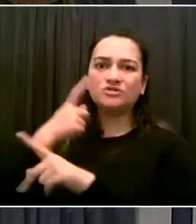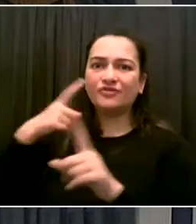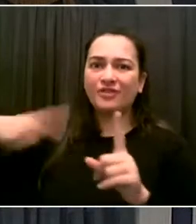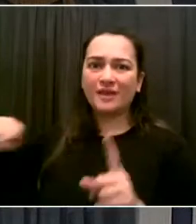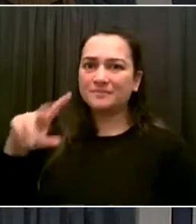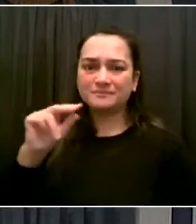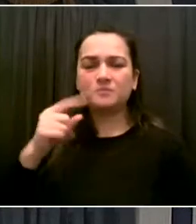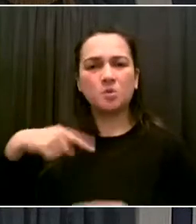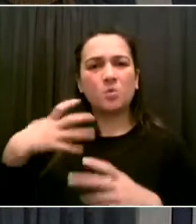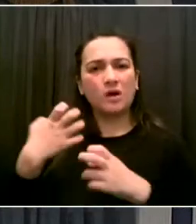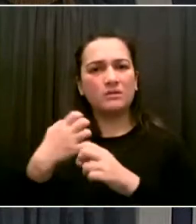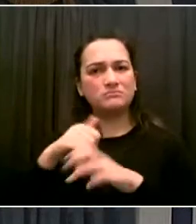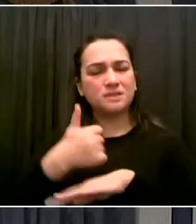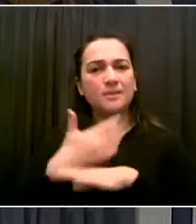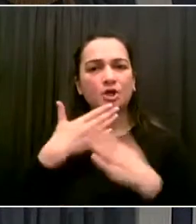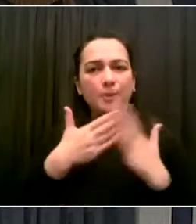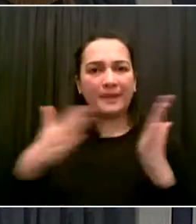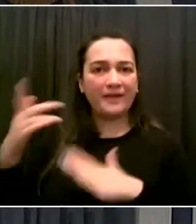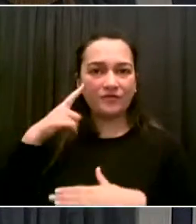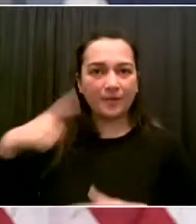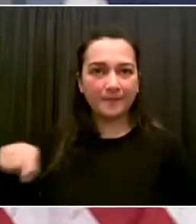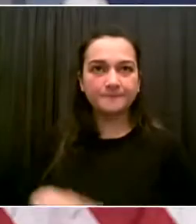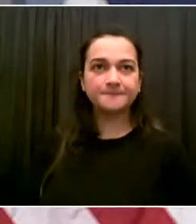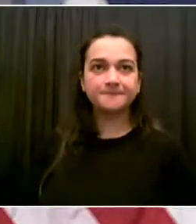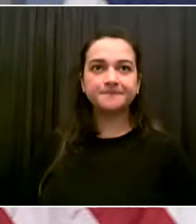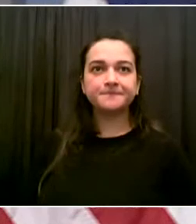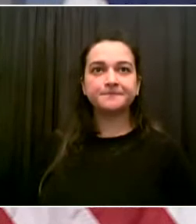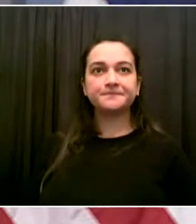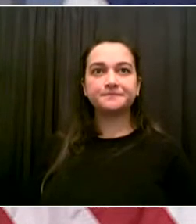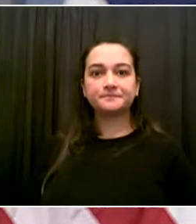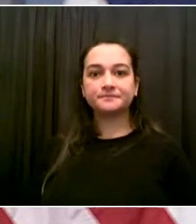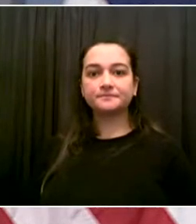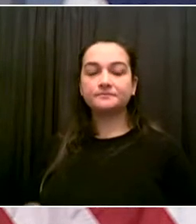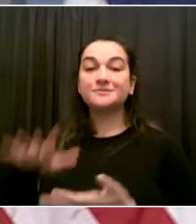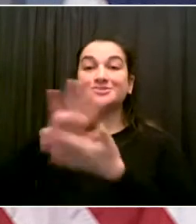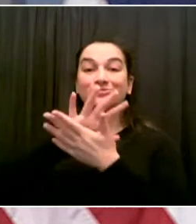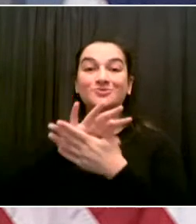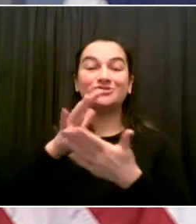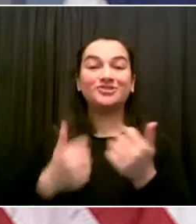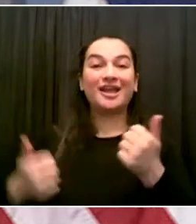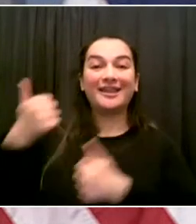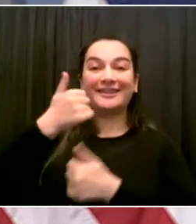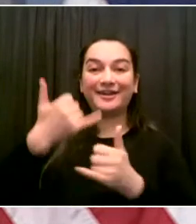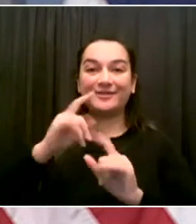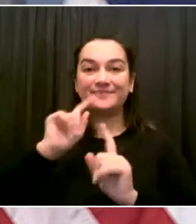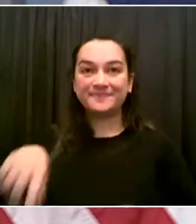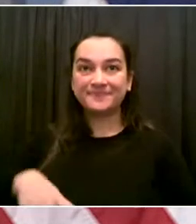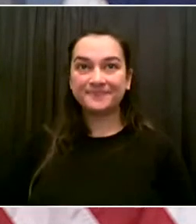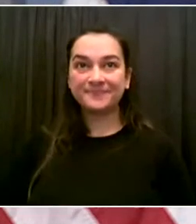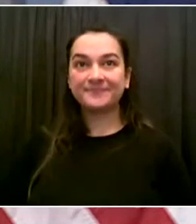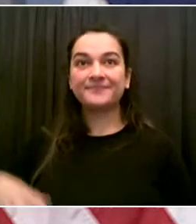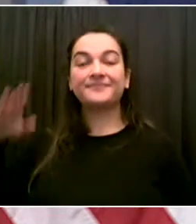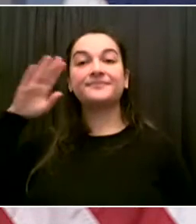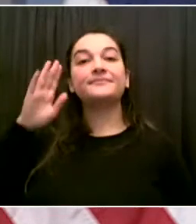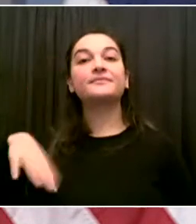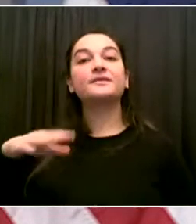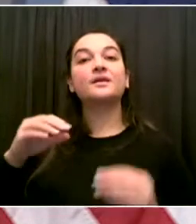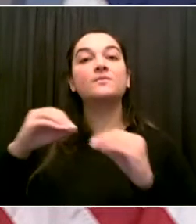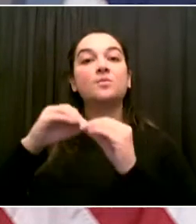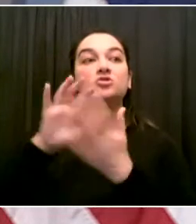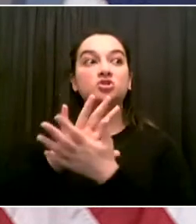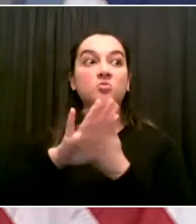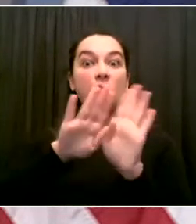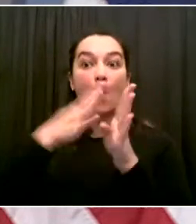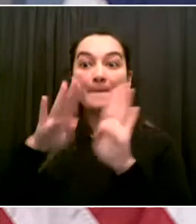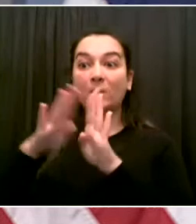of the reason why we are opening more campuses and buildings and keeping this as local as possible where we can is because